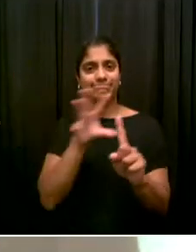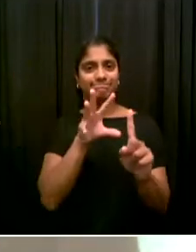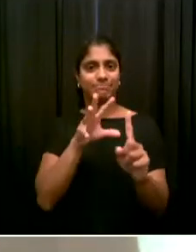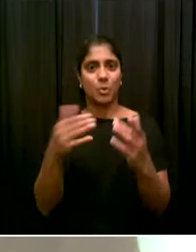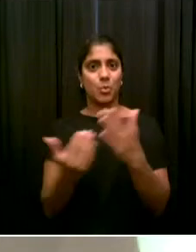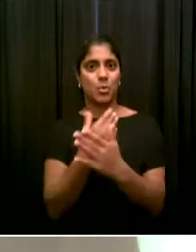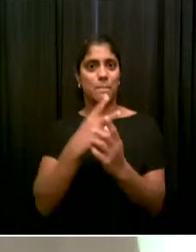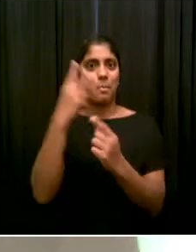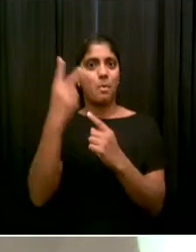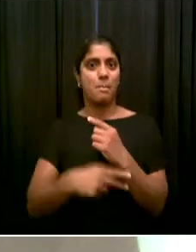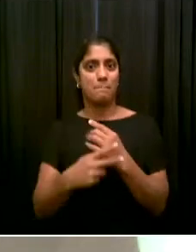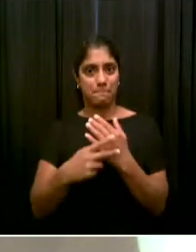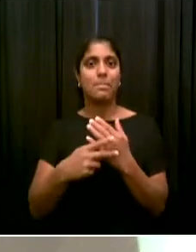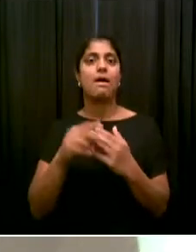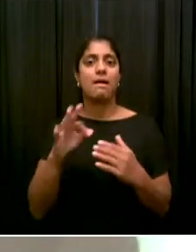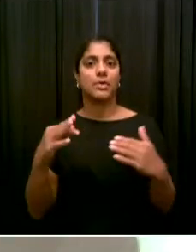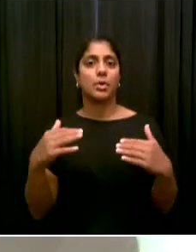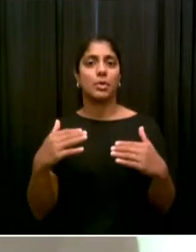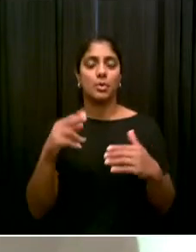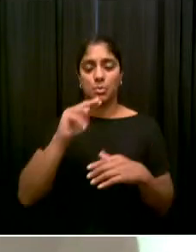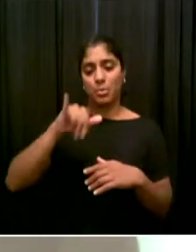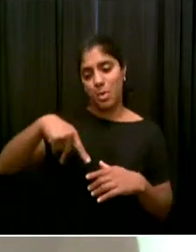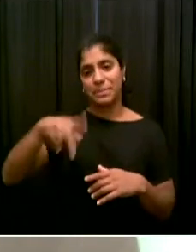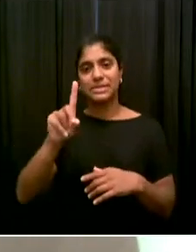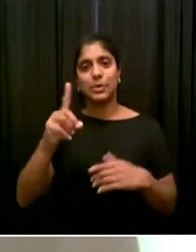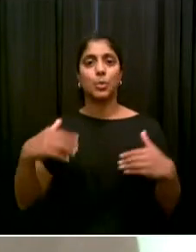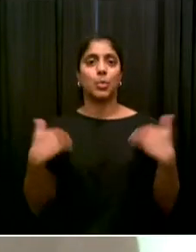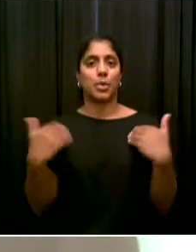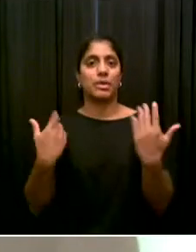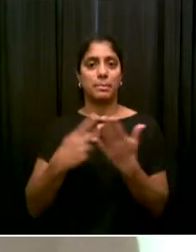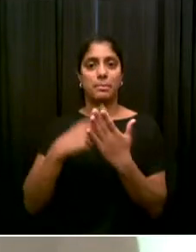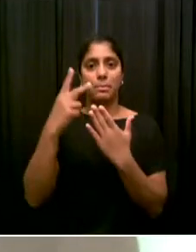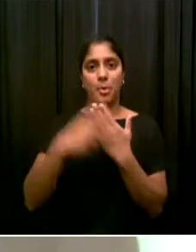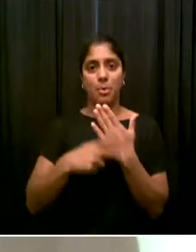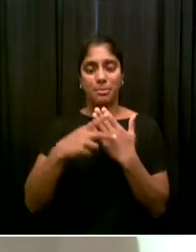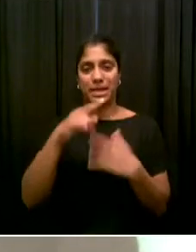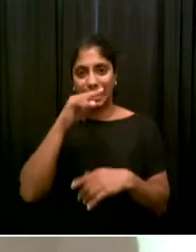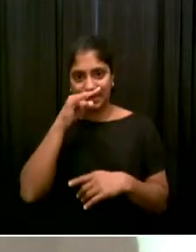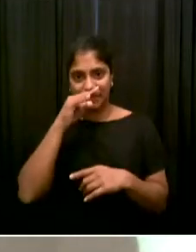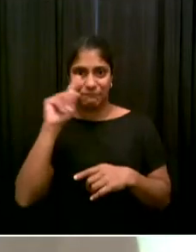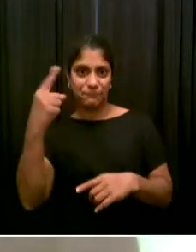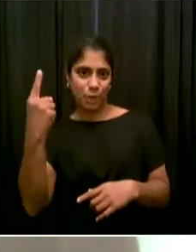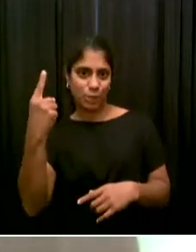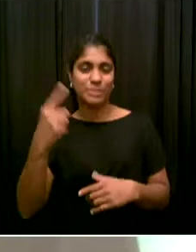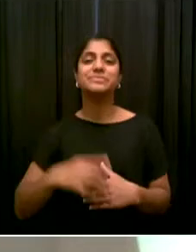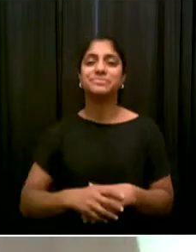Kids First. We are at a critical juncture in our city's trajectory.